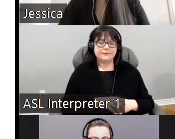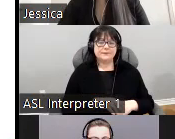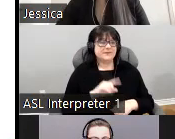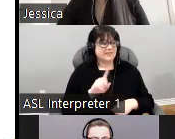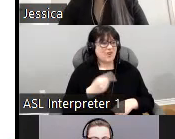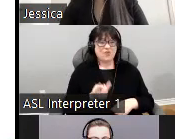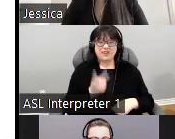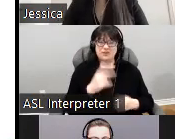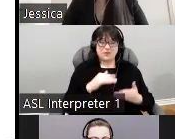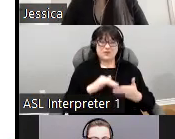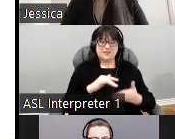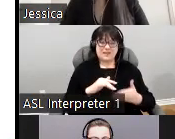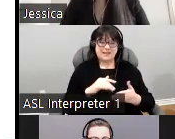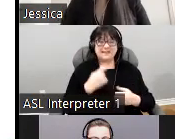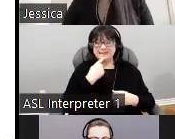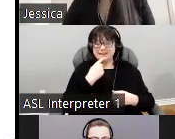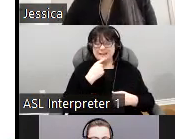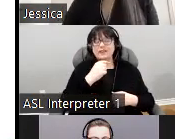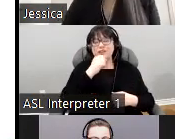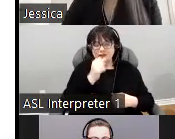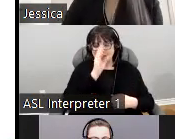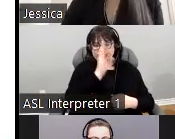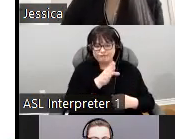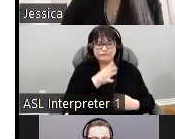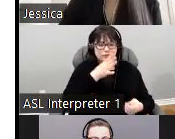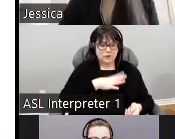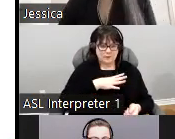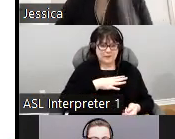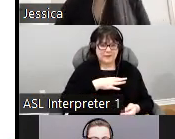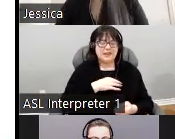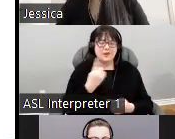of which one study was specific to the 2S